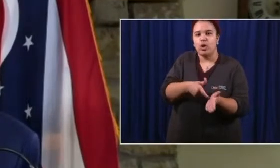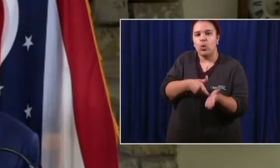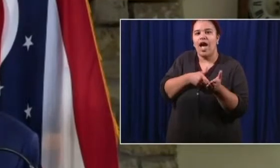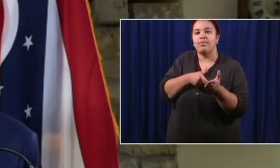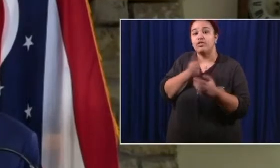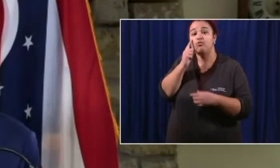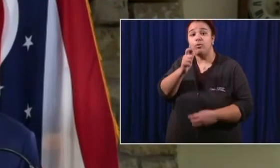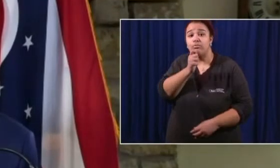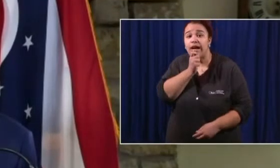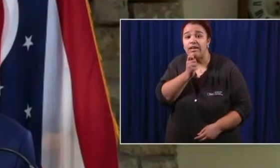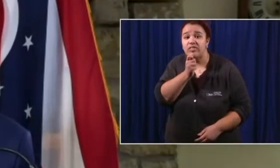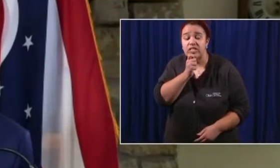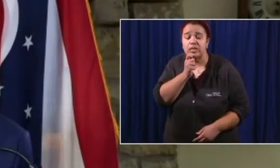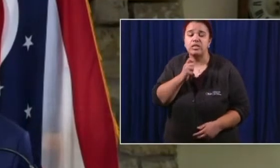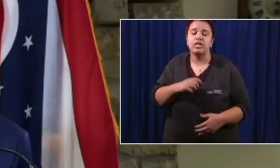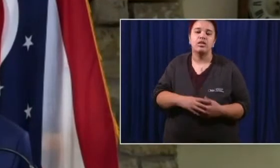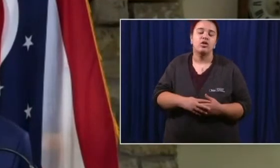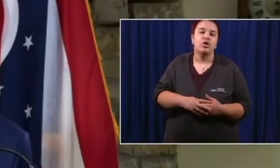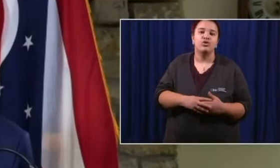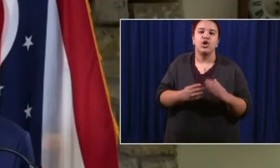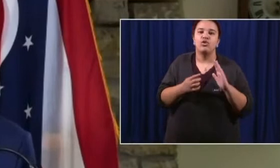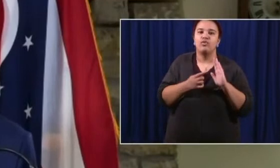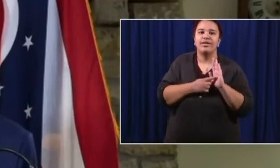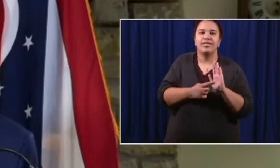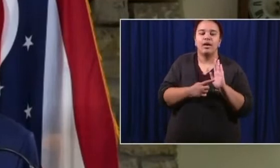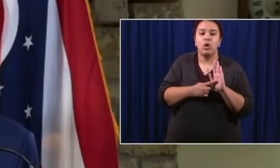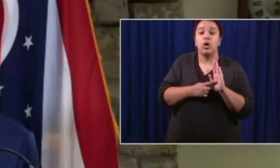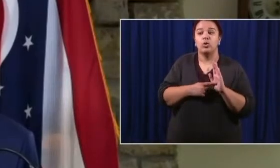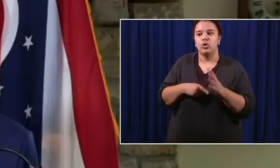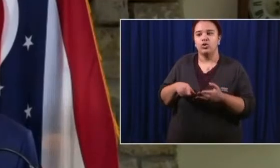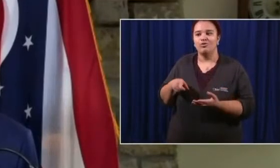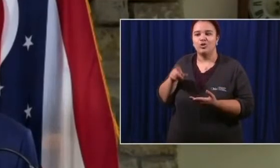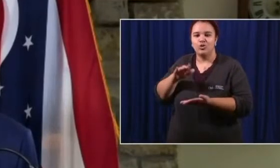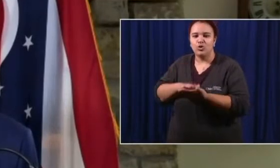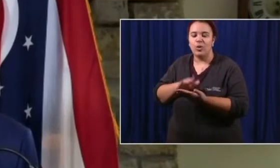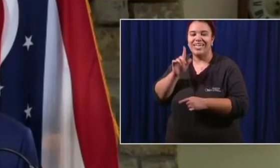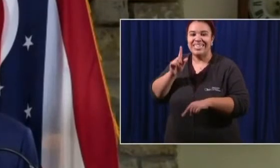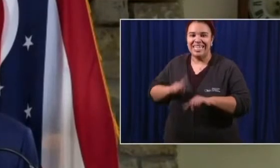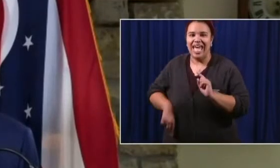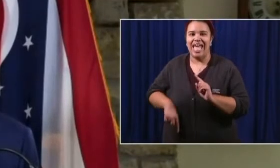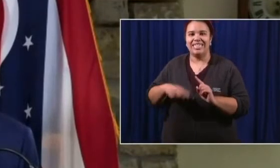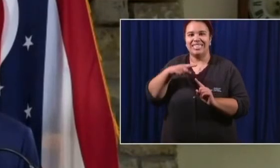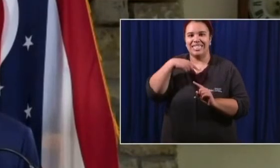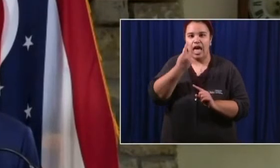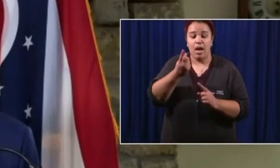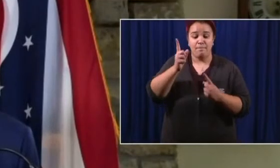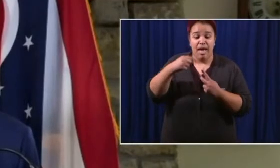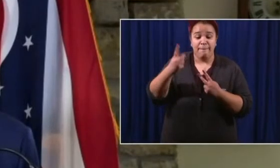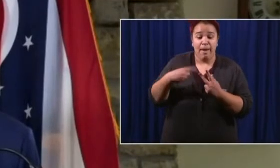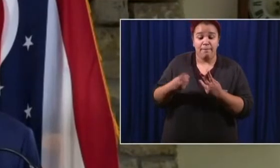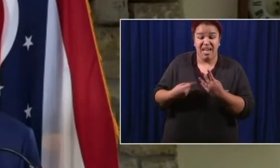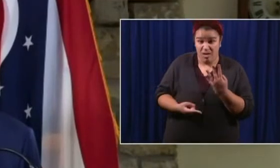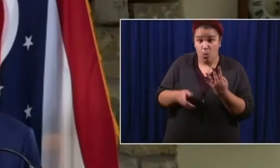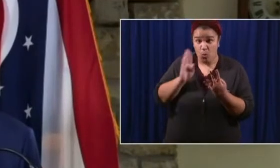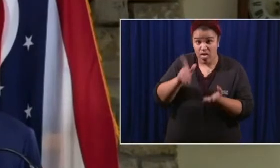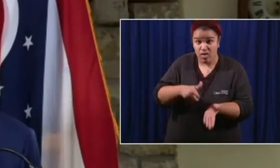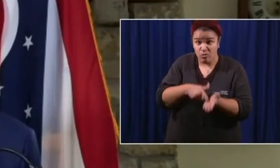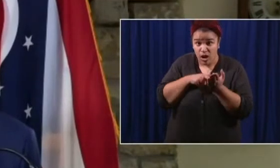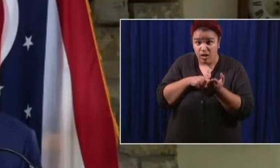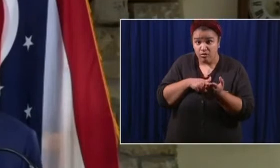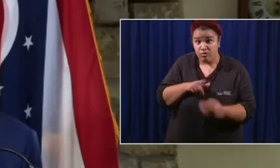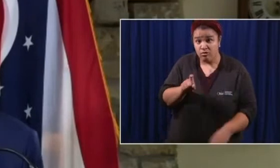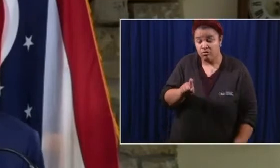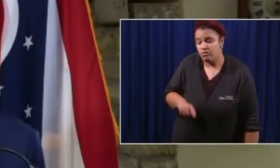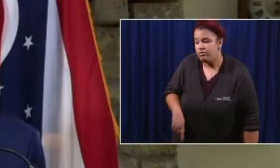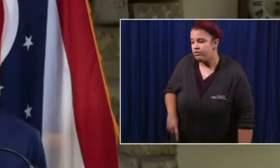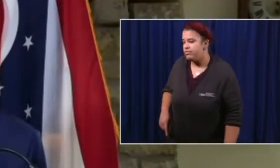want schools to make sure that they do not report in order to protect a child's privacy? Yeah, Andy, I mean, we wanted to